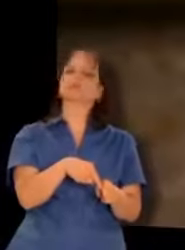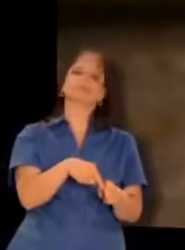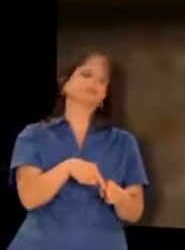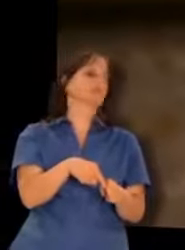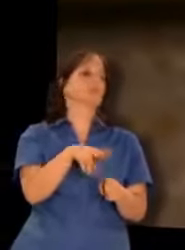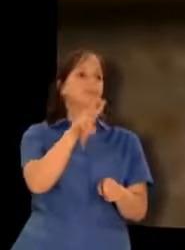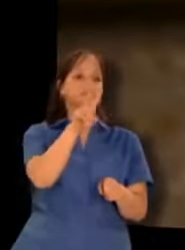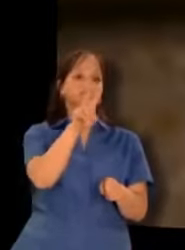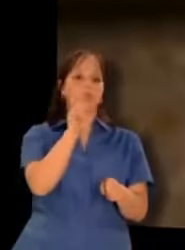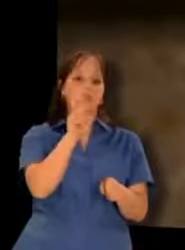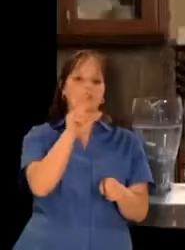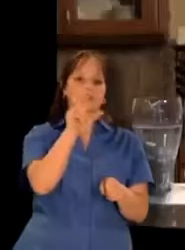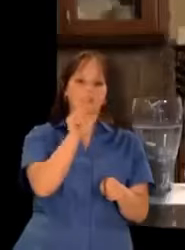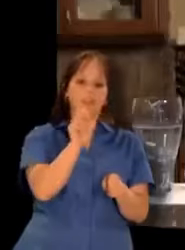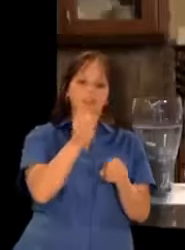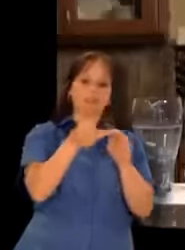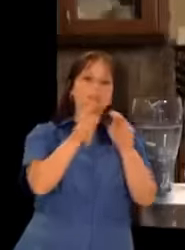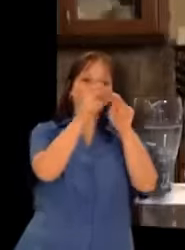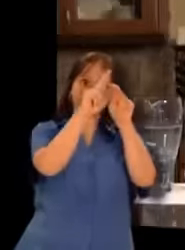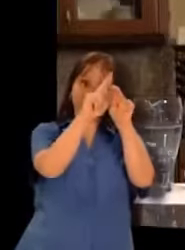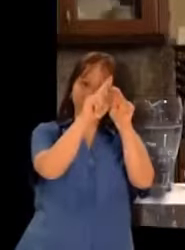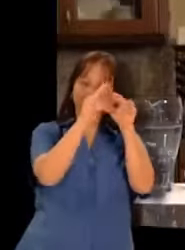Over 230 and climbing.